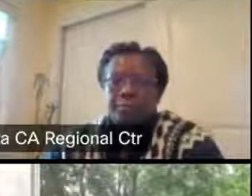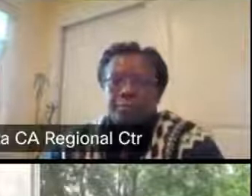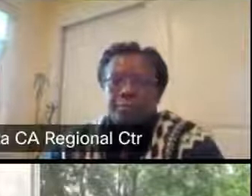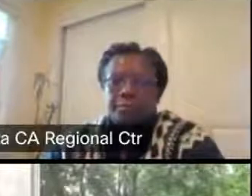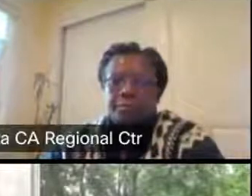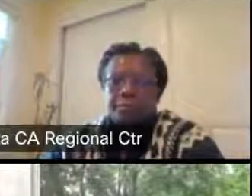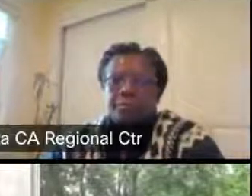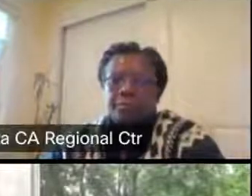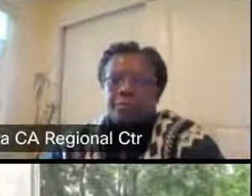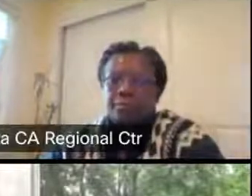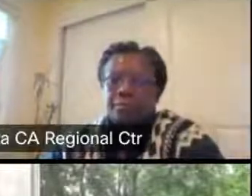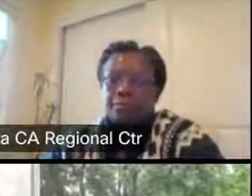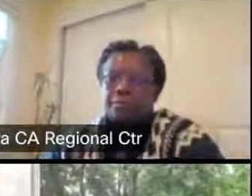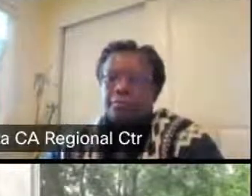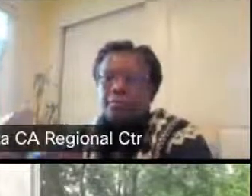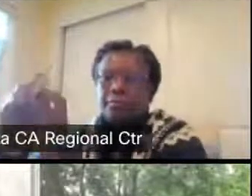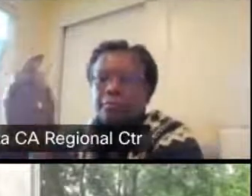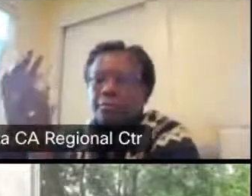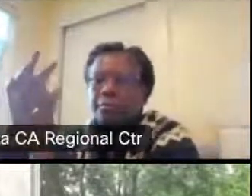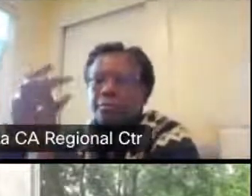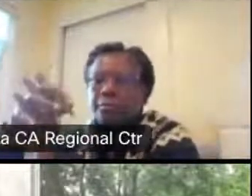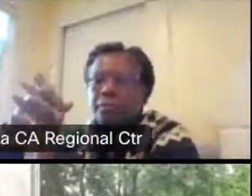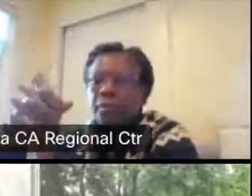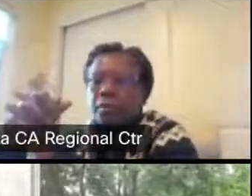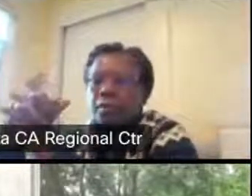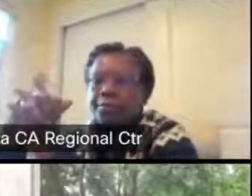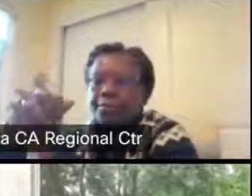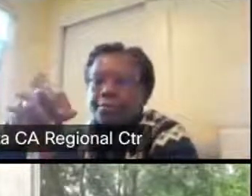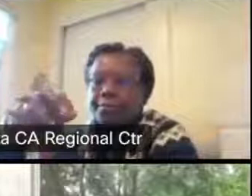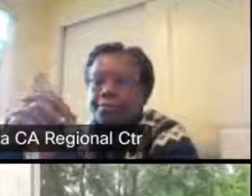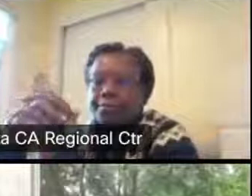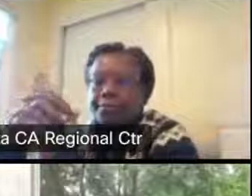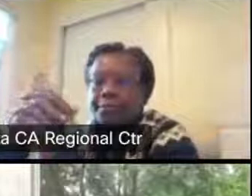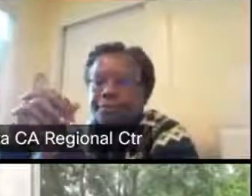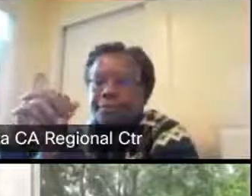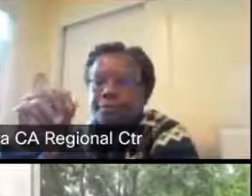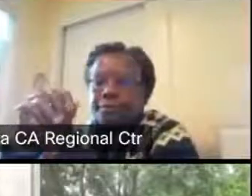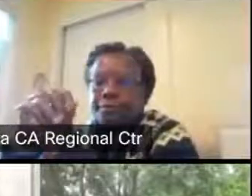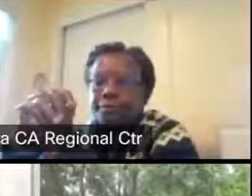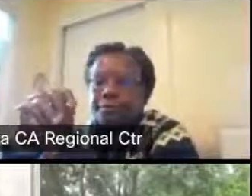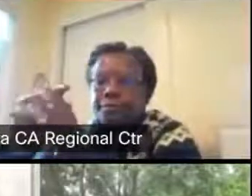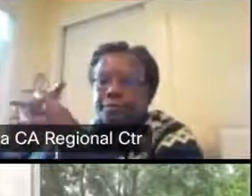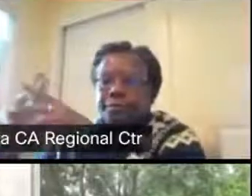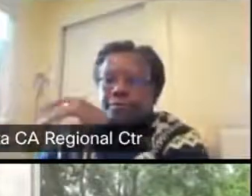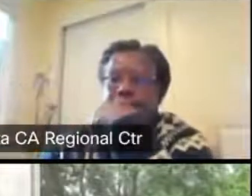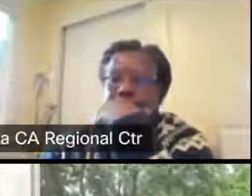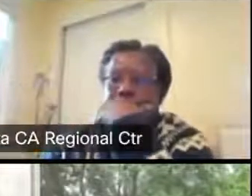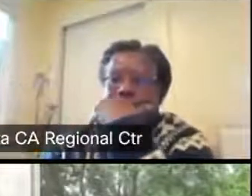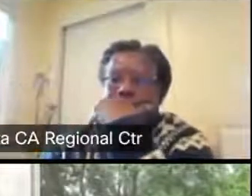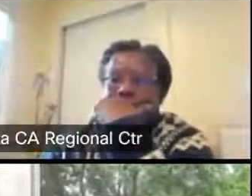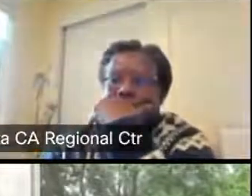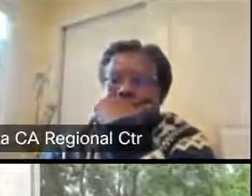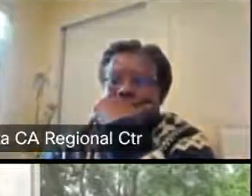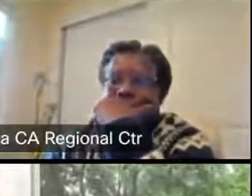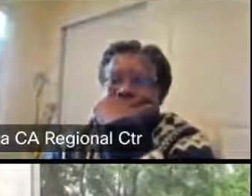given to community colleges so that we can encourage more participation by regional center clients. And again, early